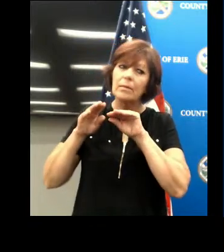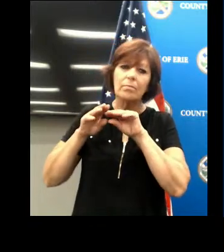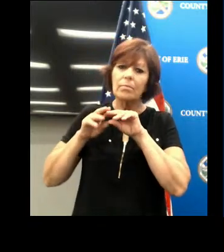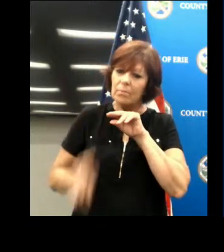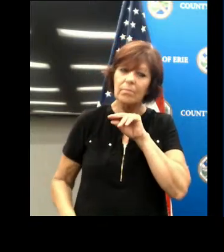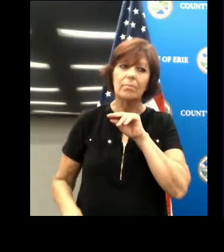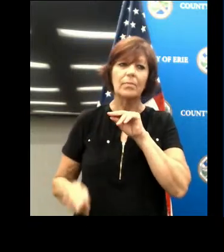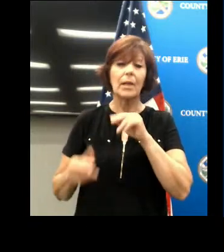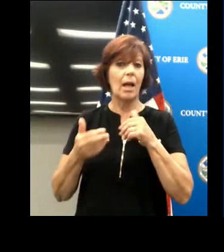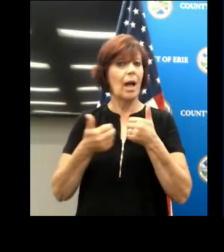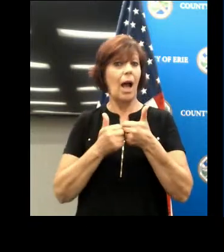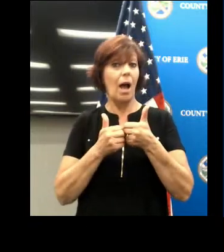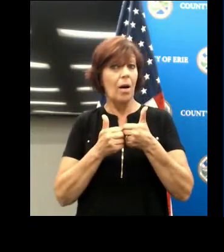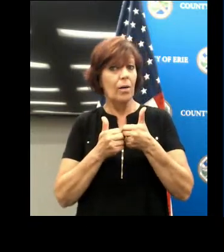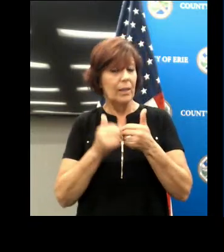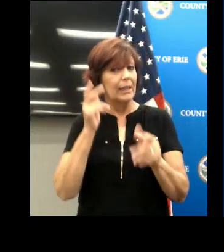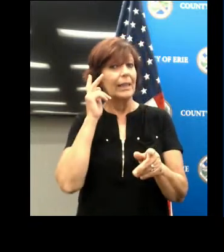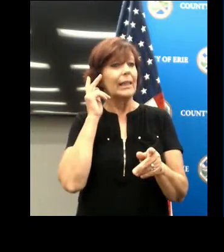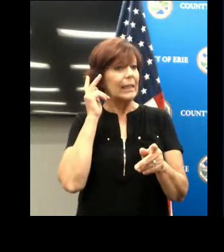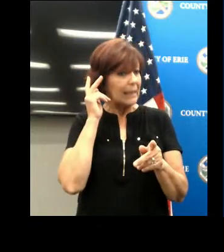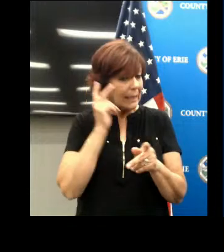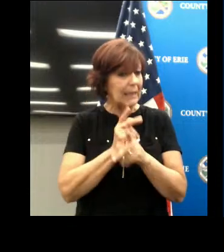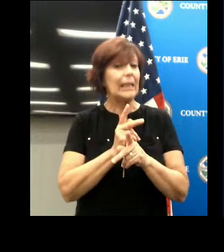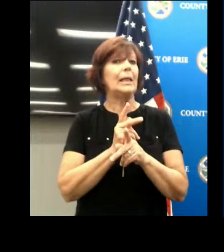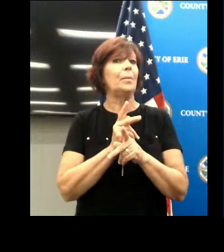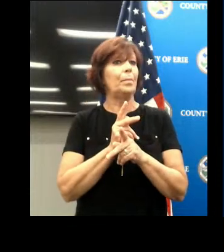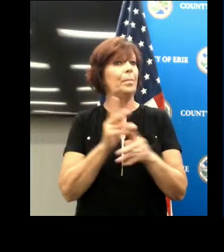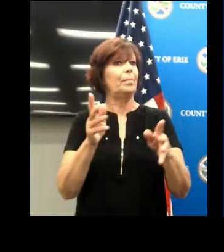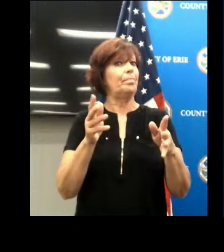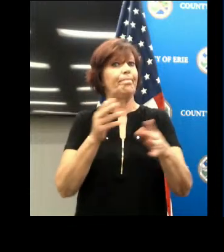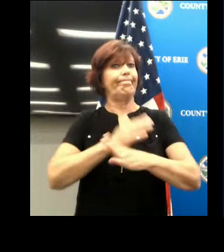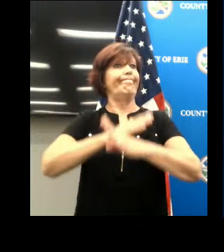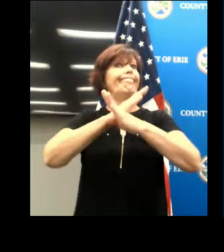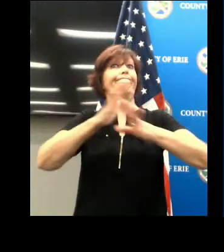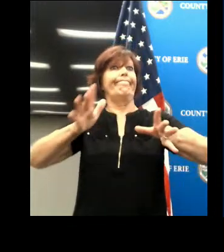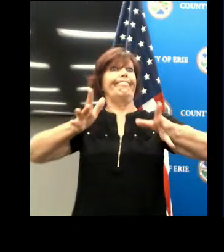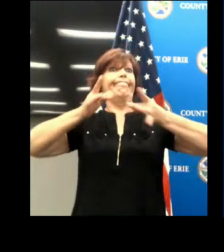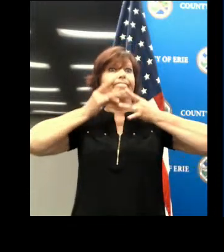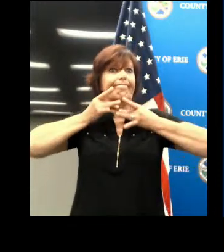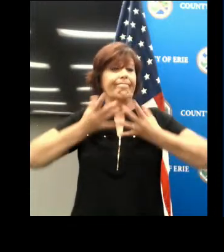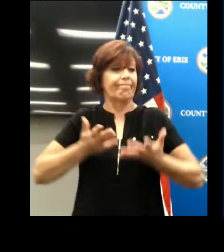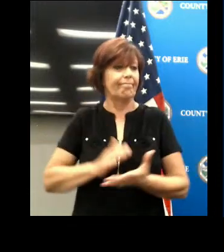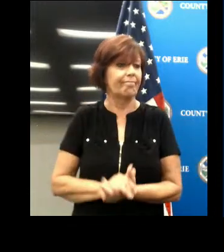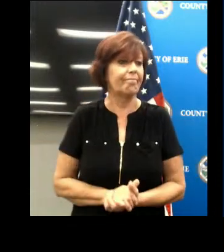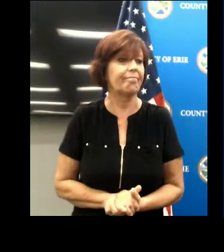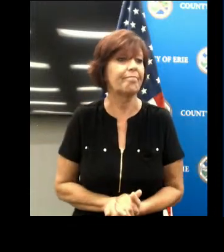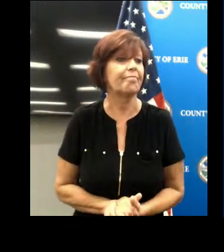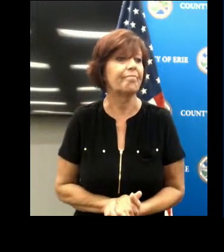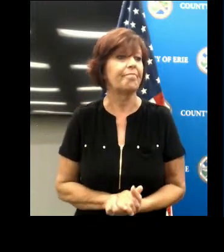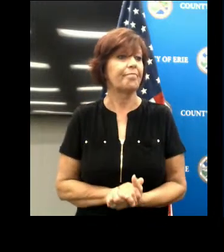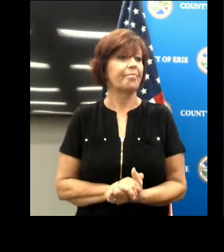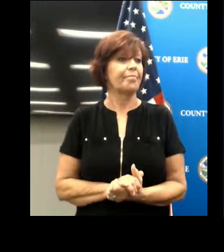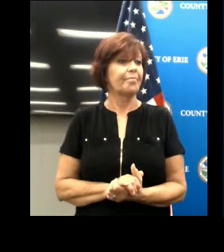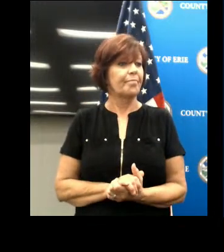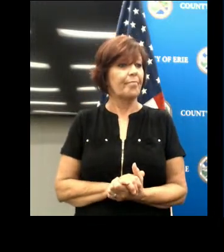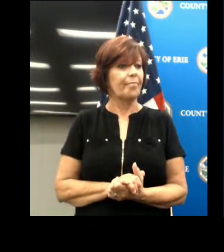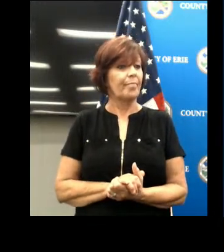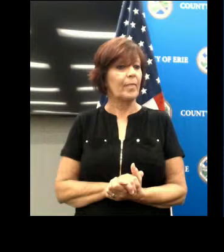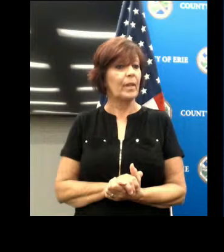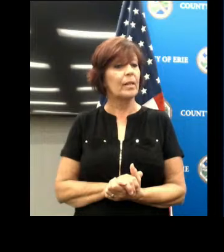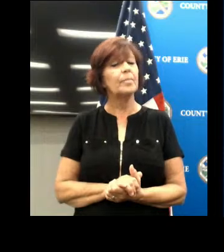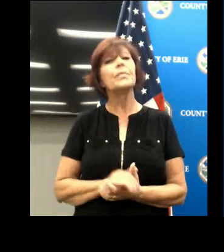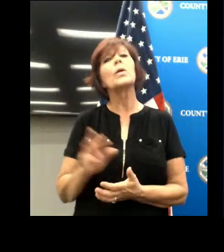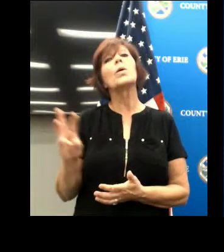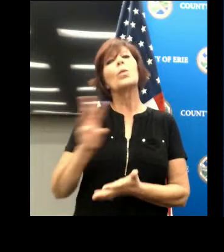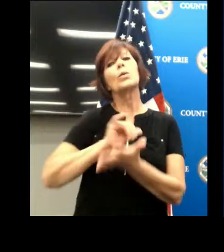way to do that is to keep the actual contraction of the coronavirus and COVID-19 down.